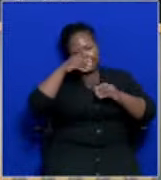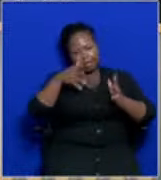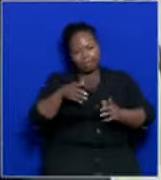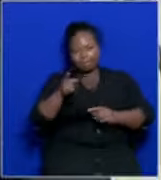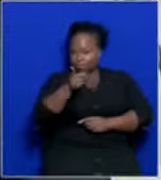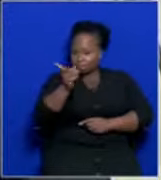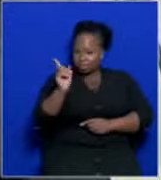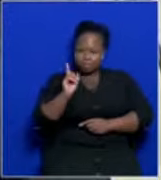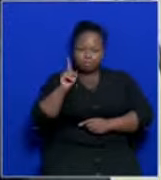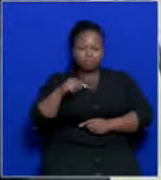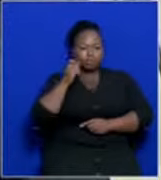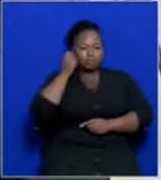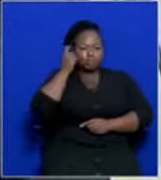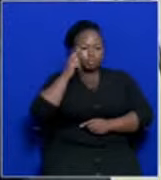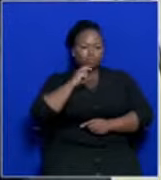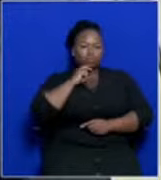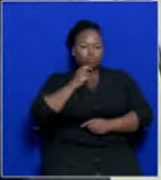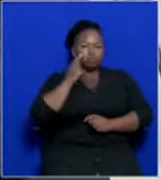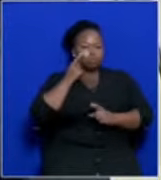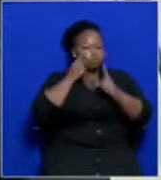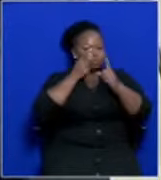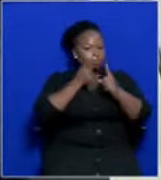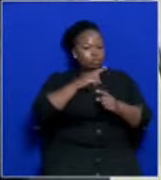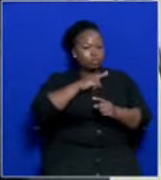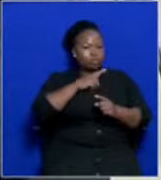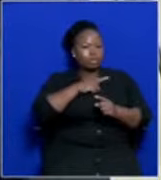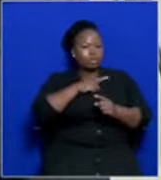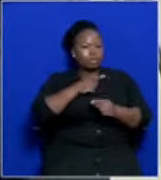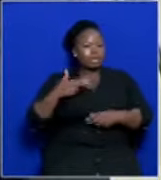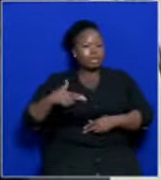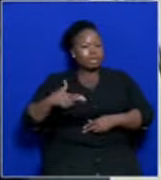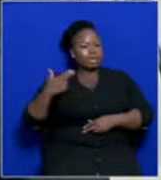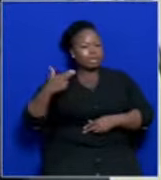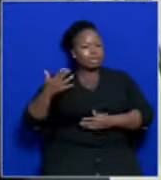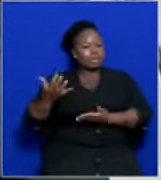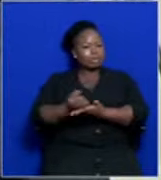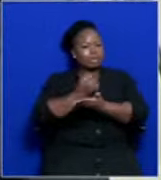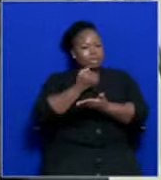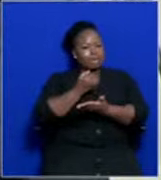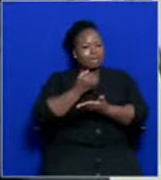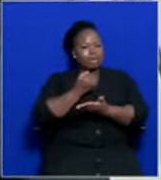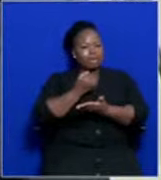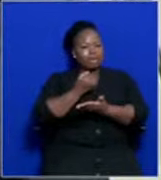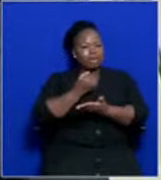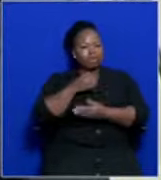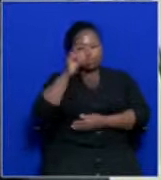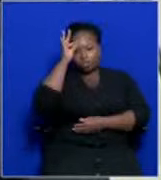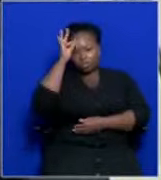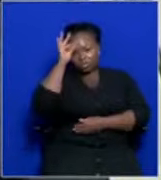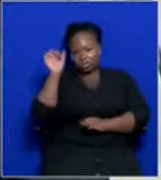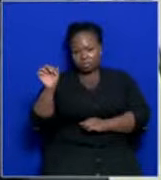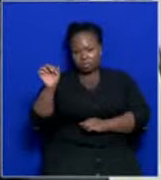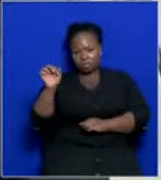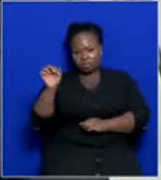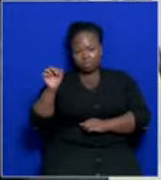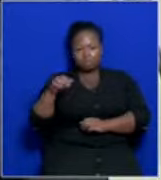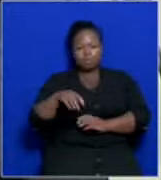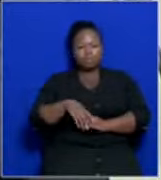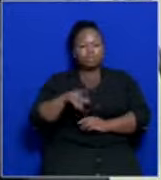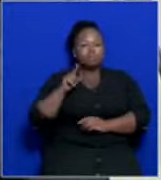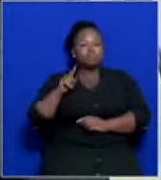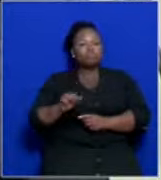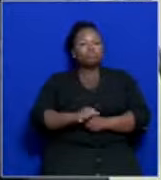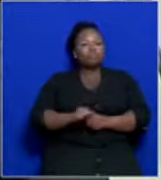purpose for seizure of firearms of the officers. This training was conducted on